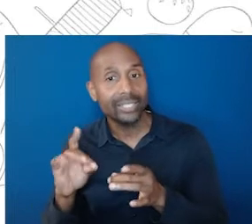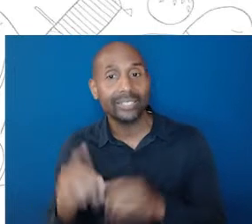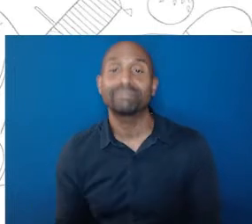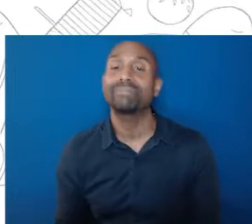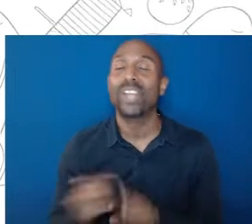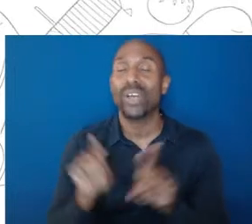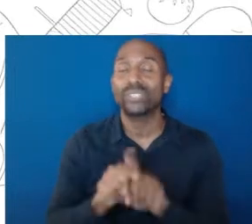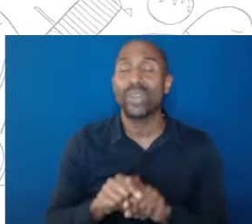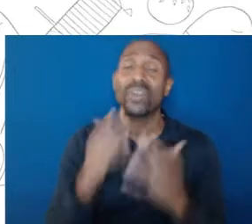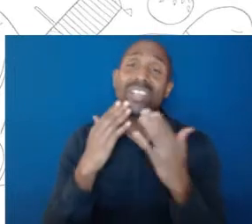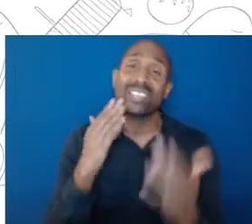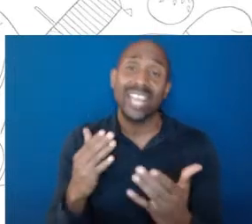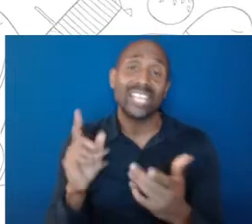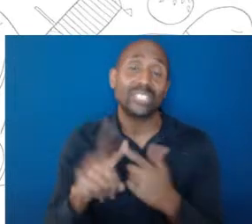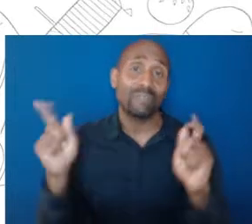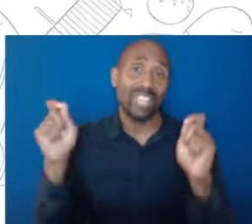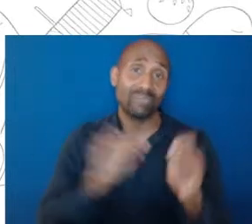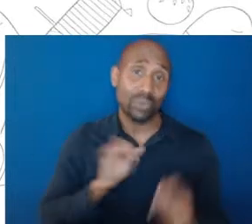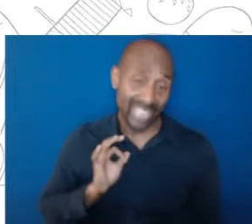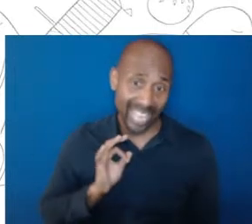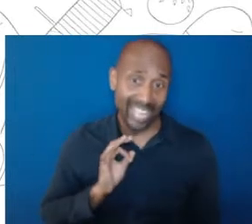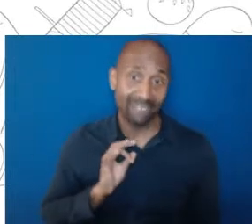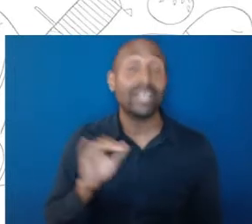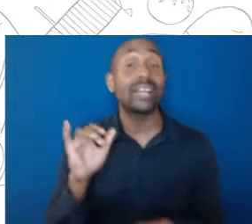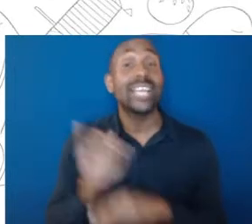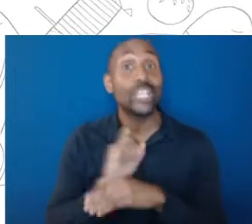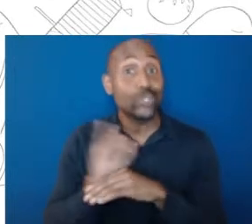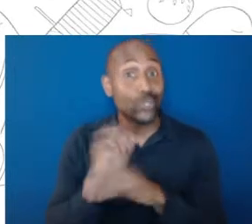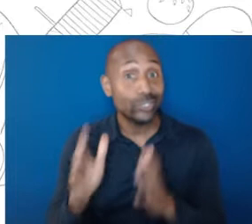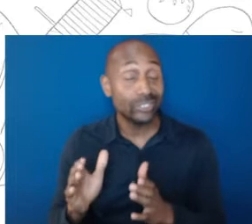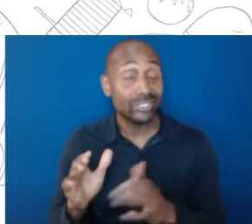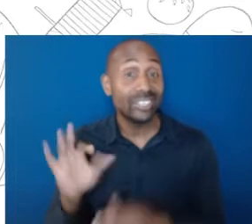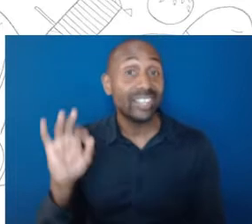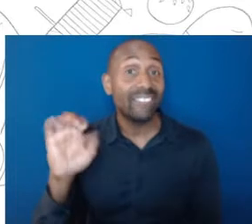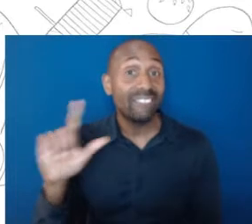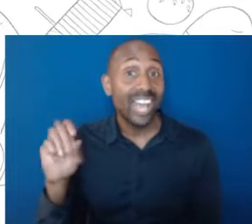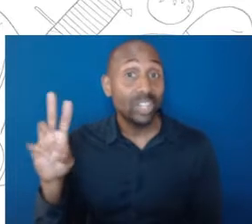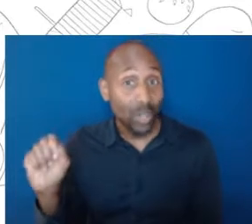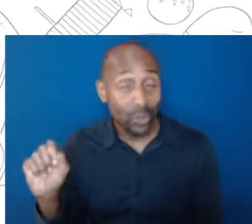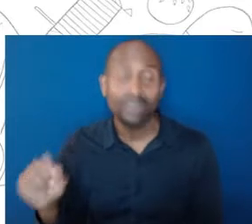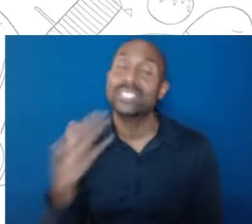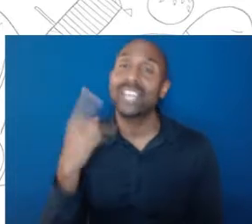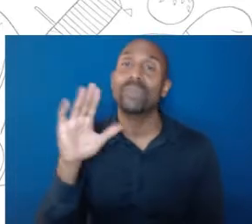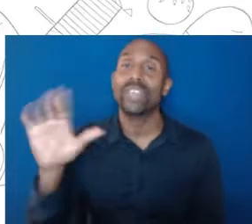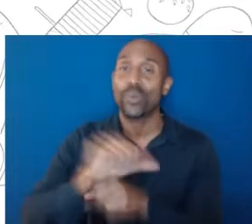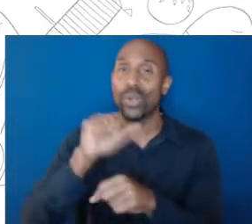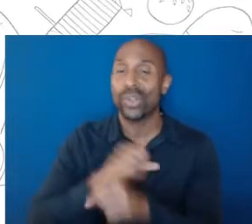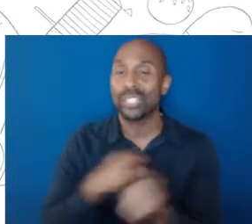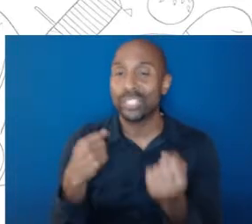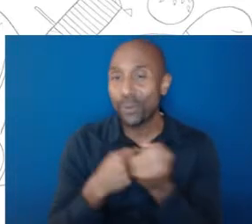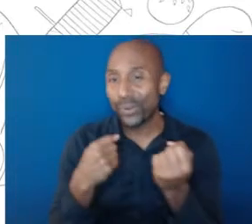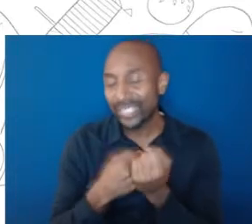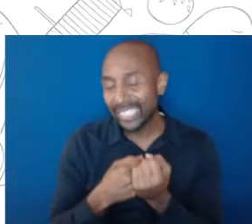offering much thanks to our festival staff, our interns, our fellows, for their work in